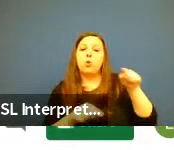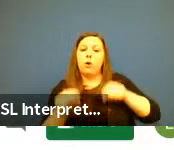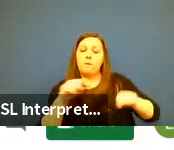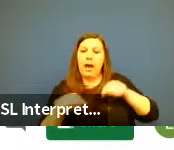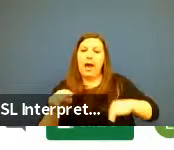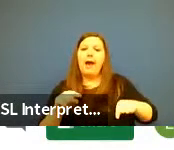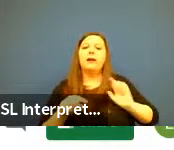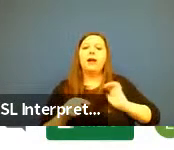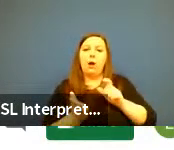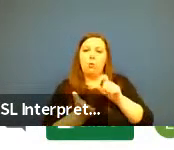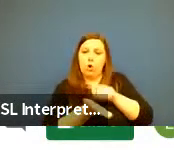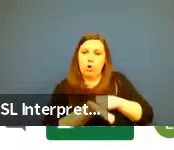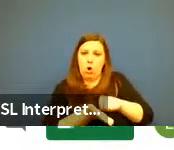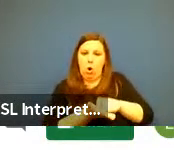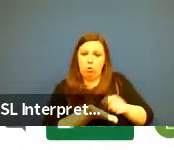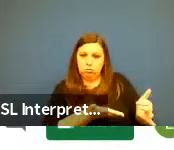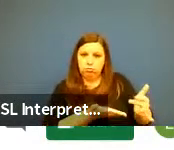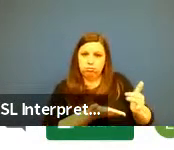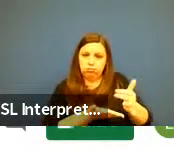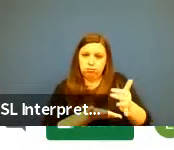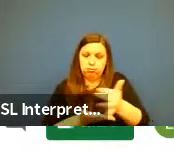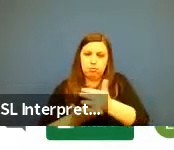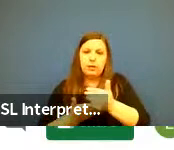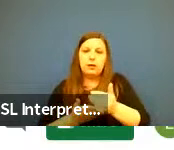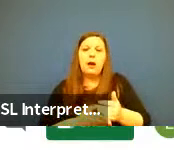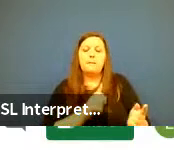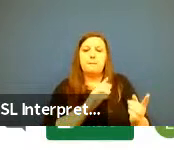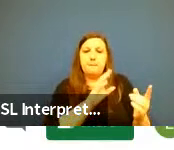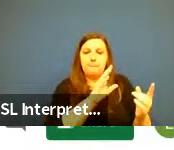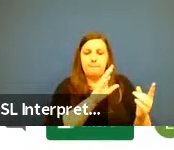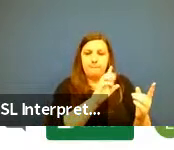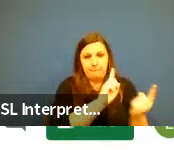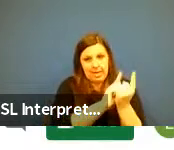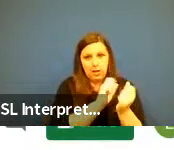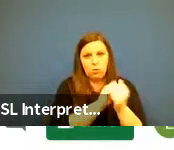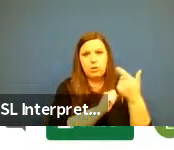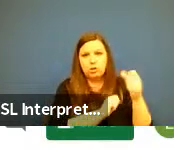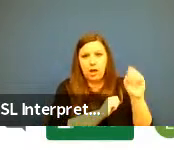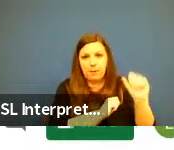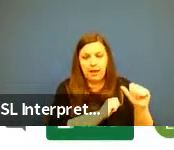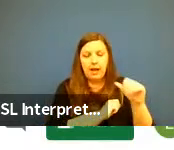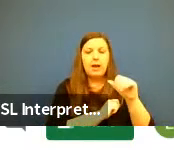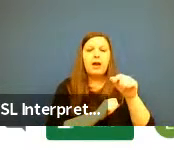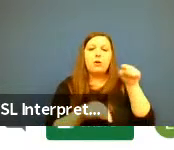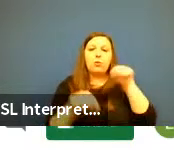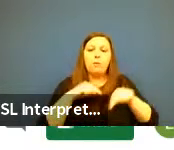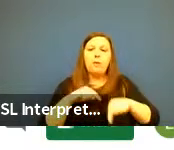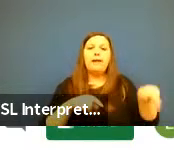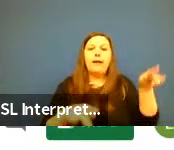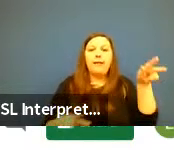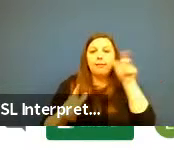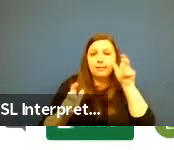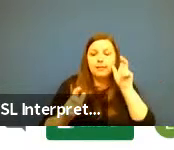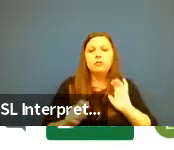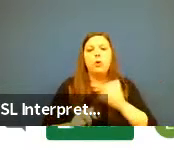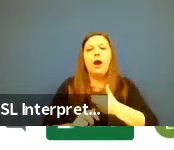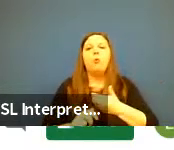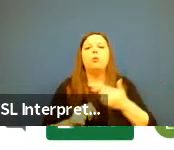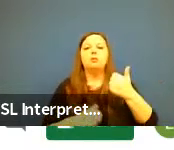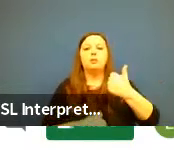compiling our notes, meeting with GSBA, but also listening, going back and listening to our